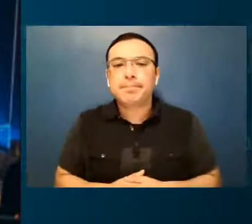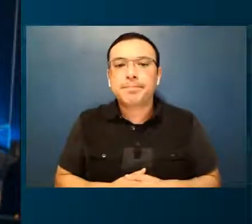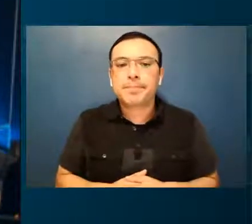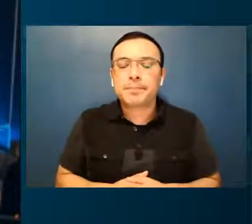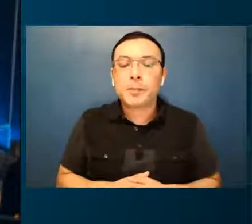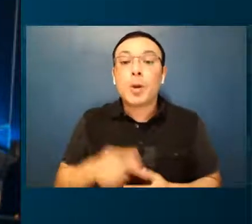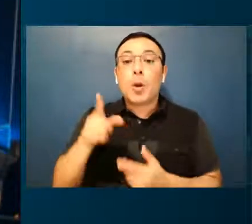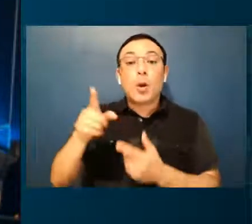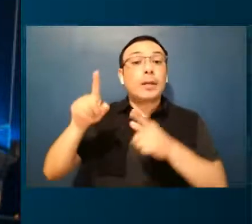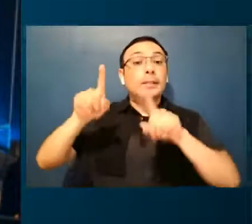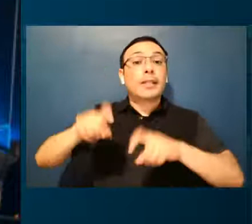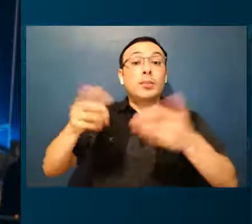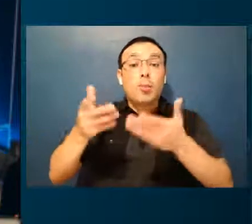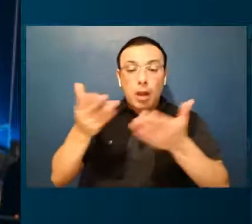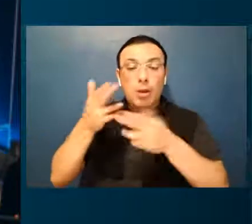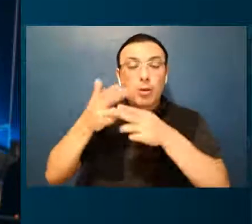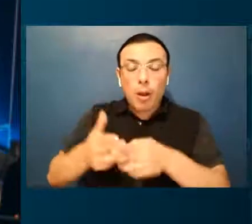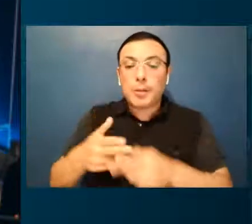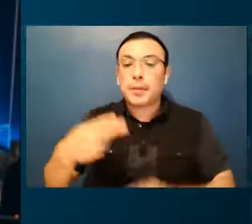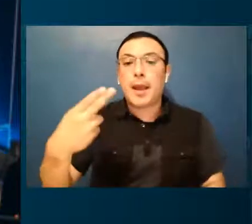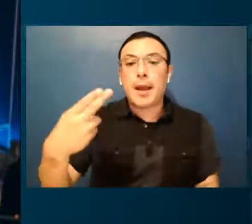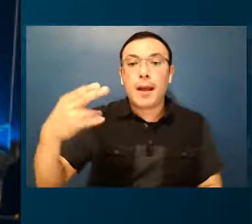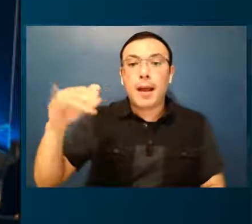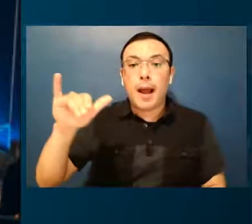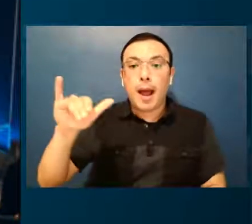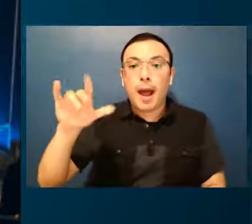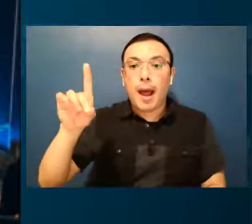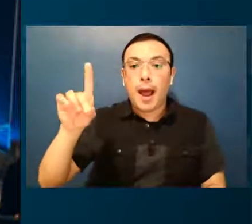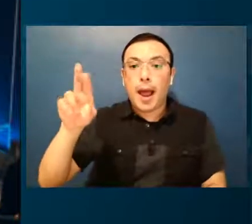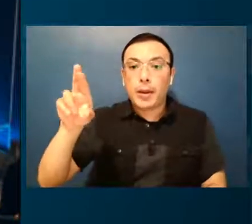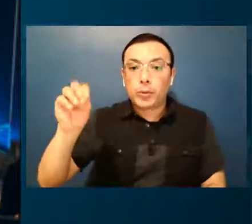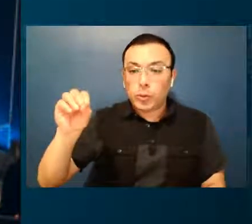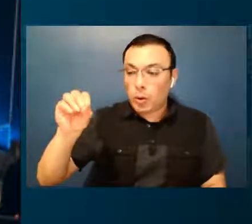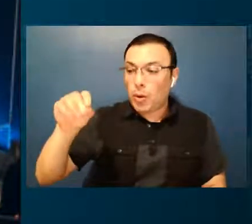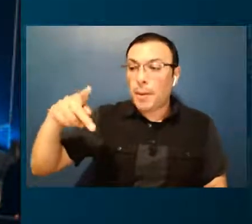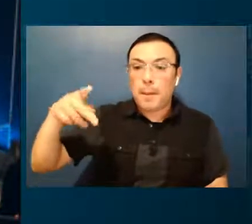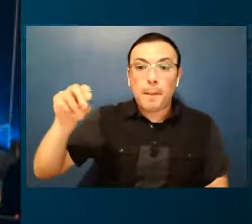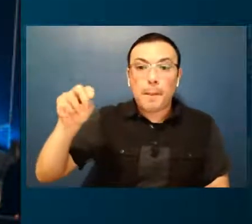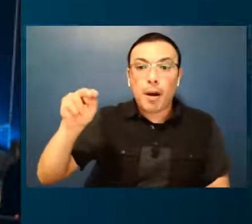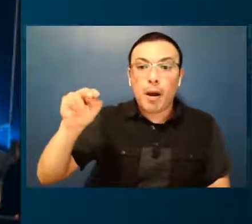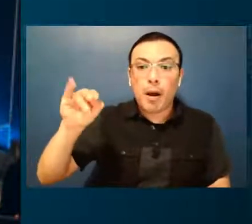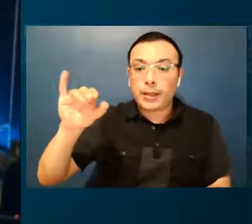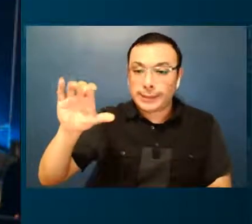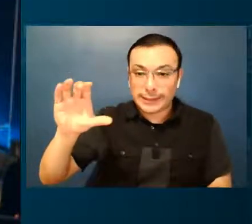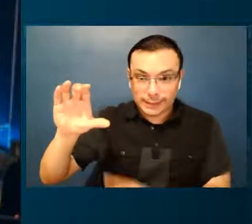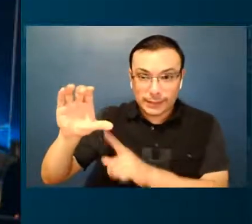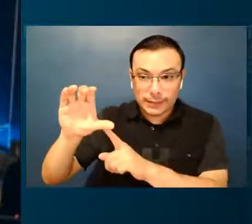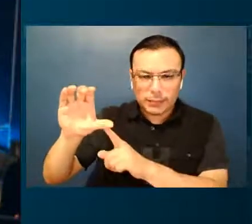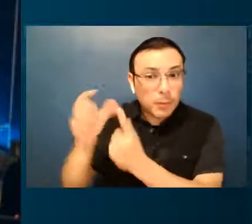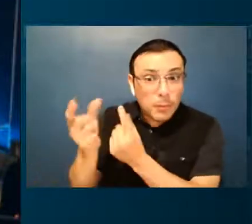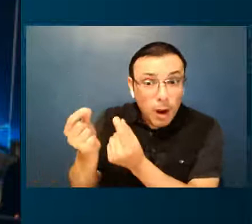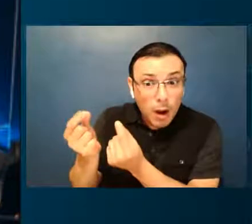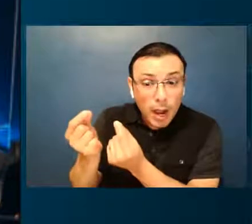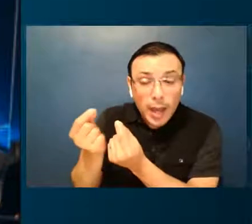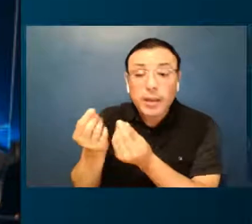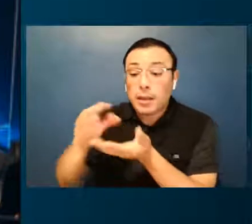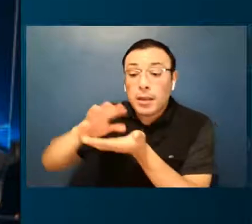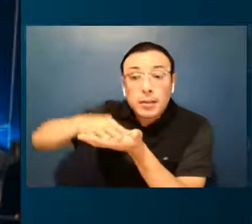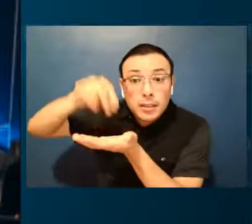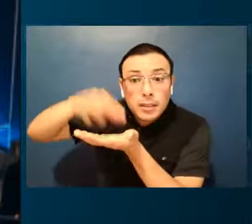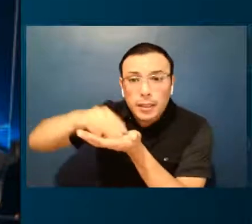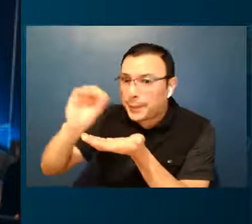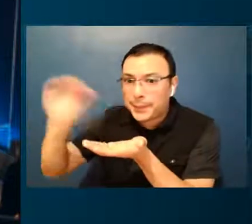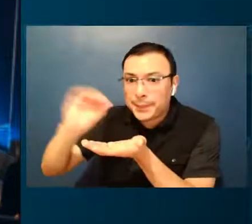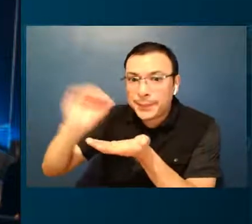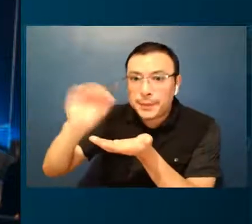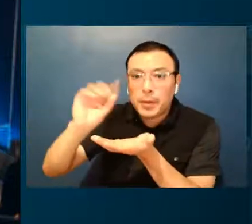in nutrient dense water without soil, since, Martian soil is so different than what we have here on Earth, and